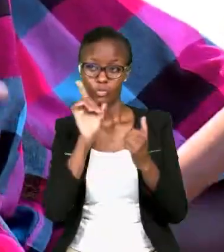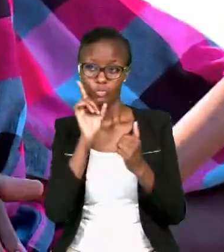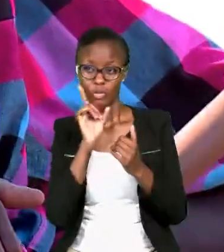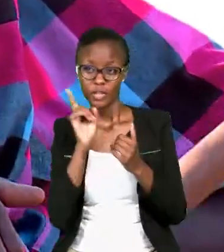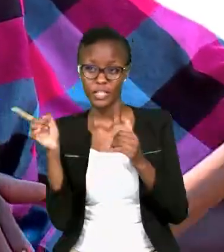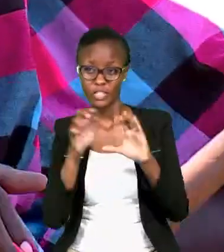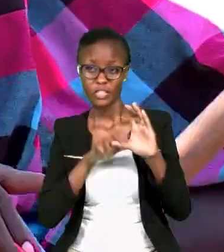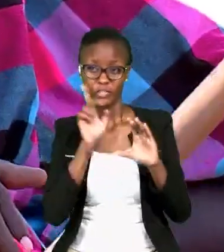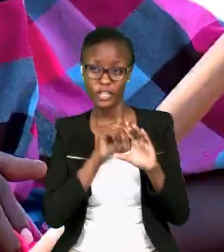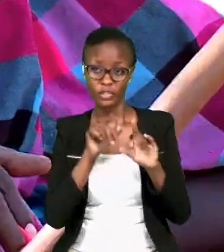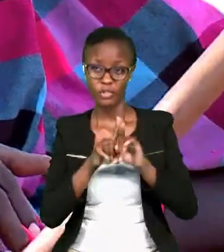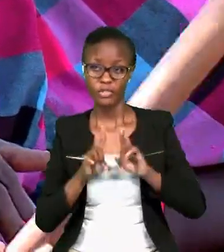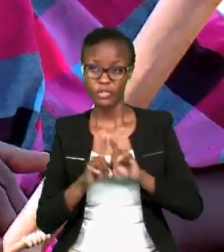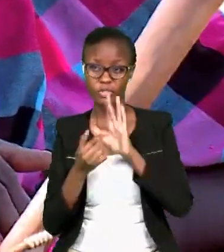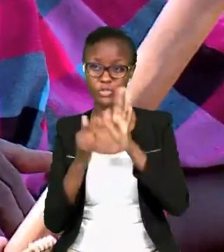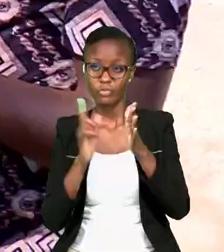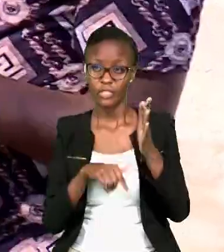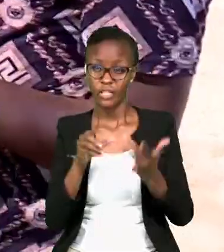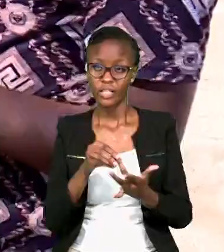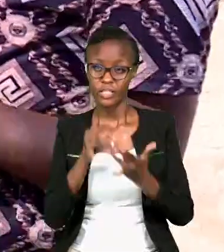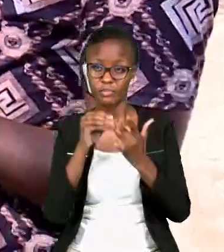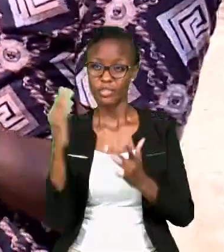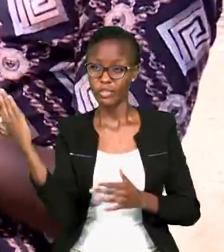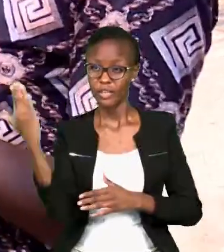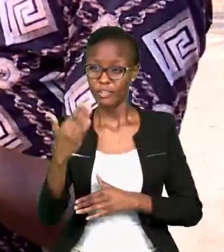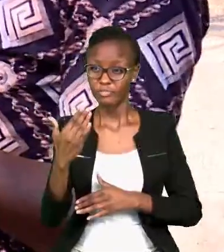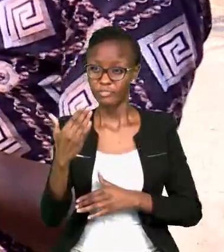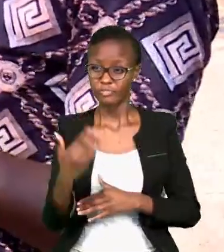them, and I'm lucky to be shown a unique knife.